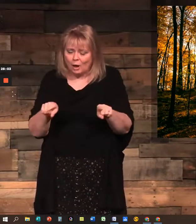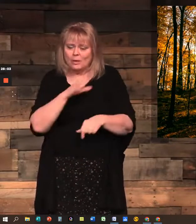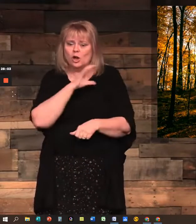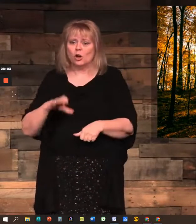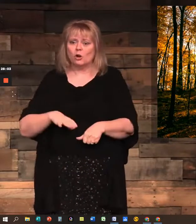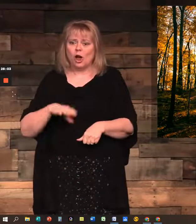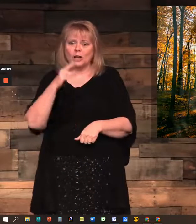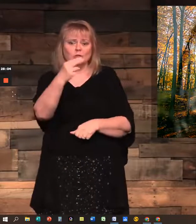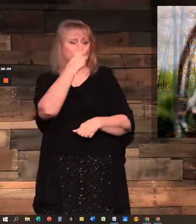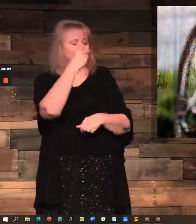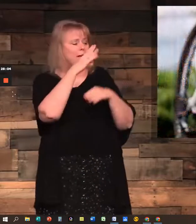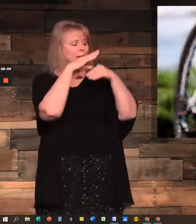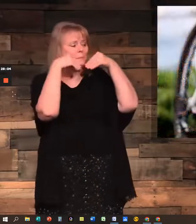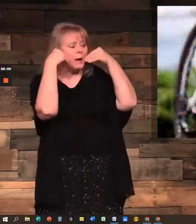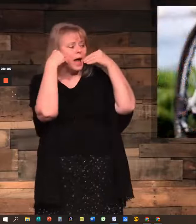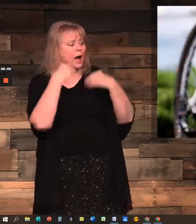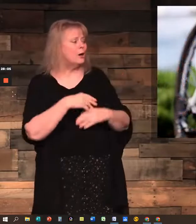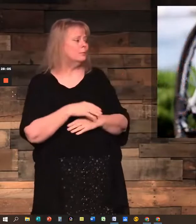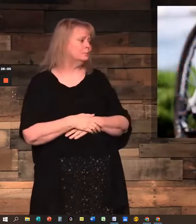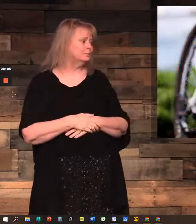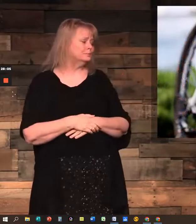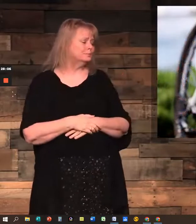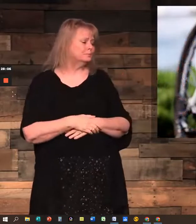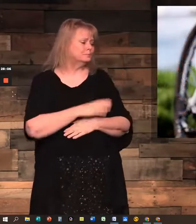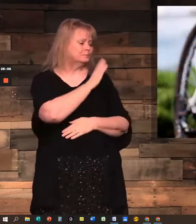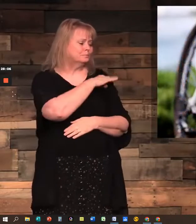says, "Pedal."